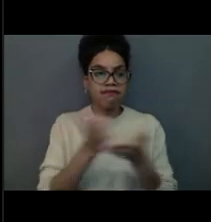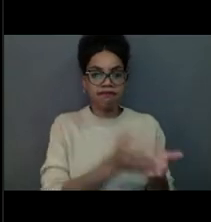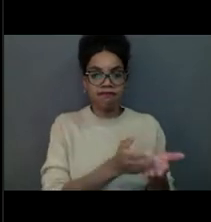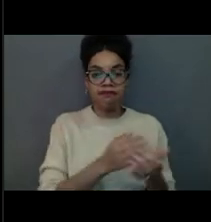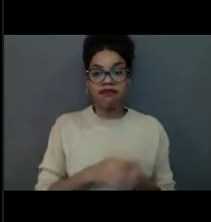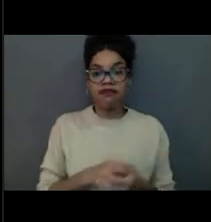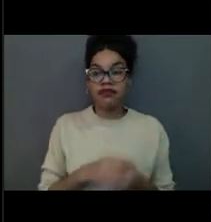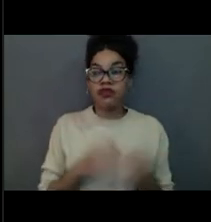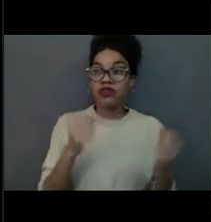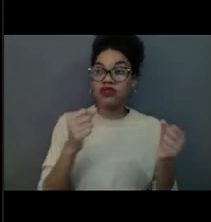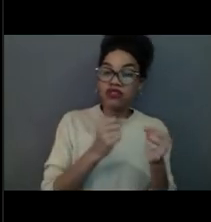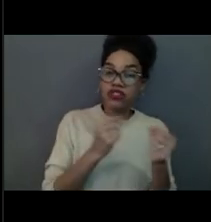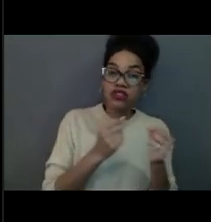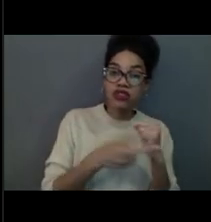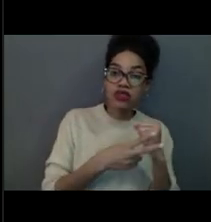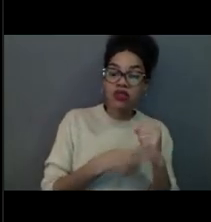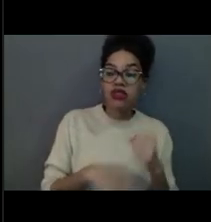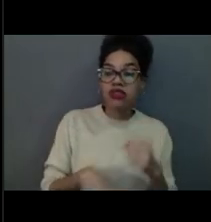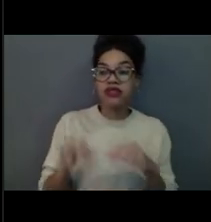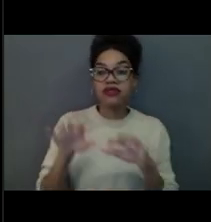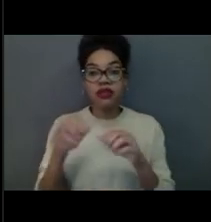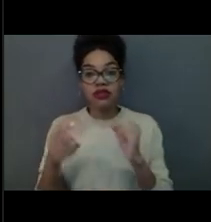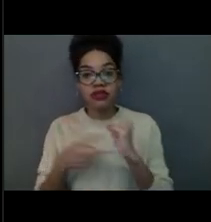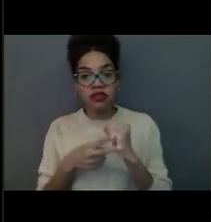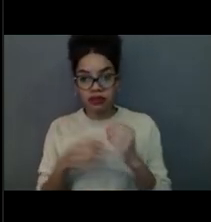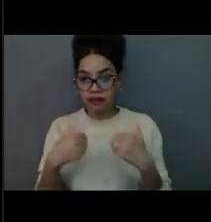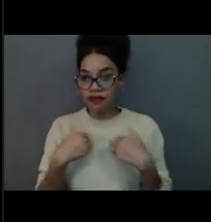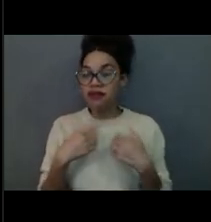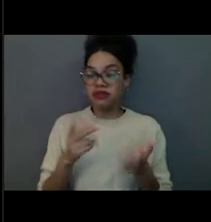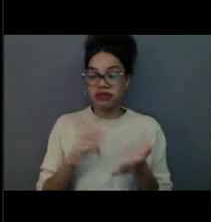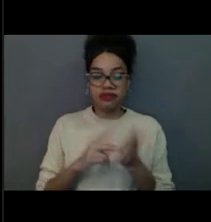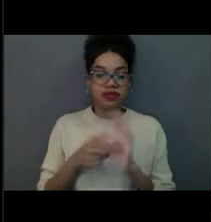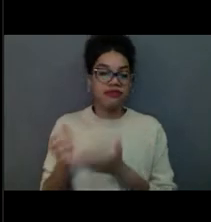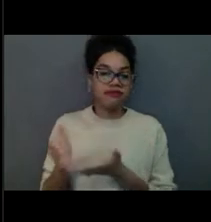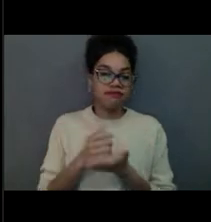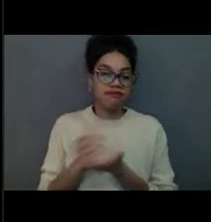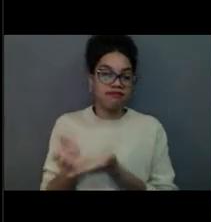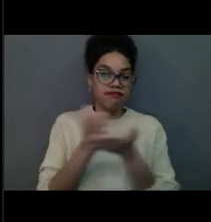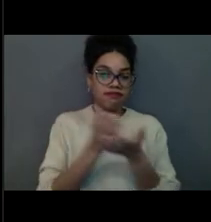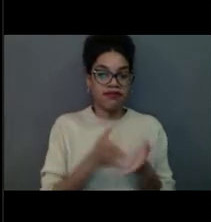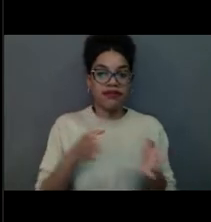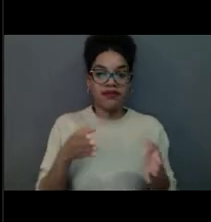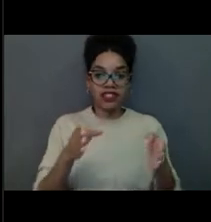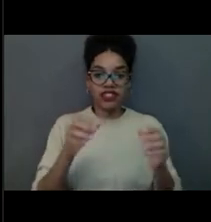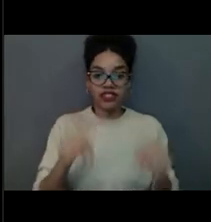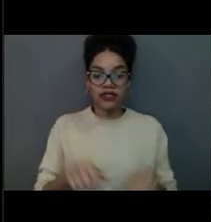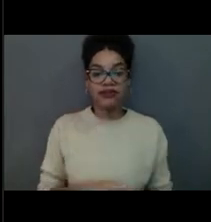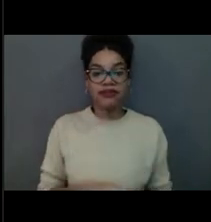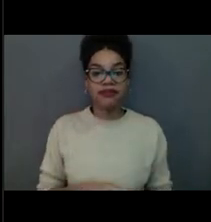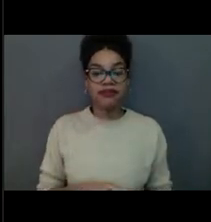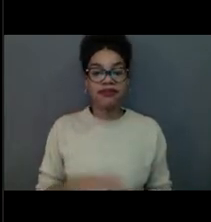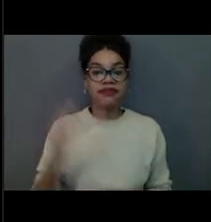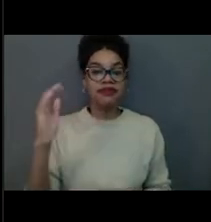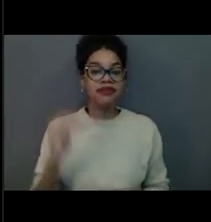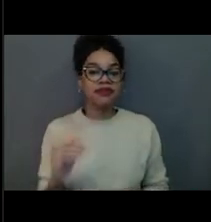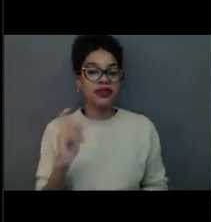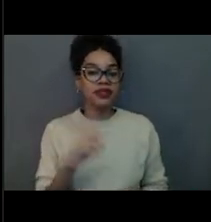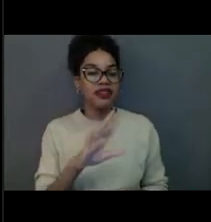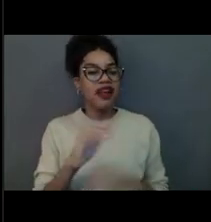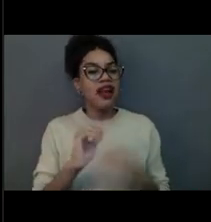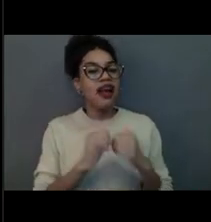or frozen storage on that train, absolutely. Great. And Reagan's wondering, how do you become a seafood inspector? And if any of